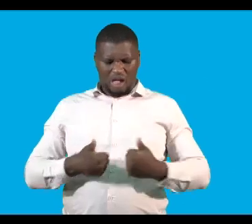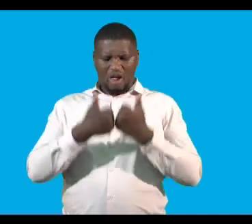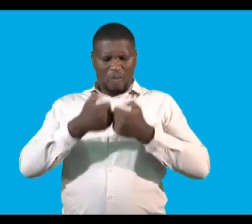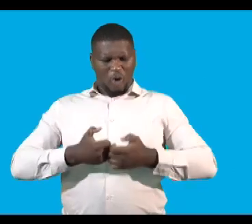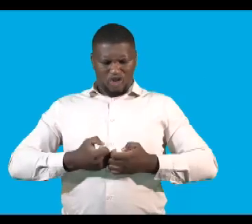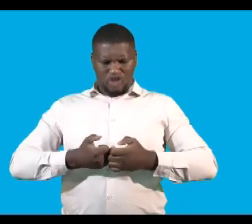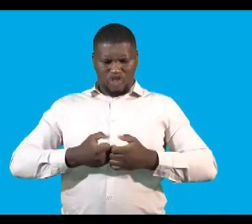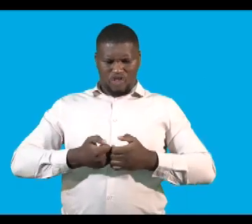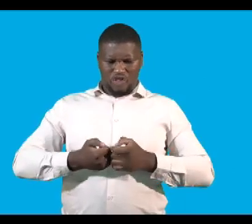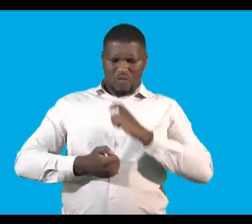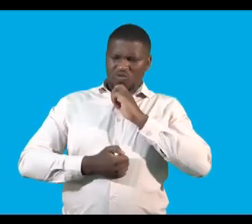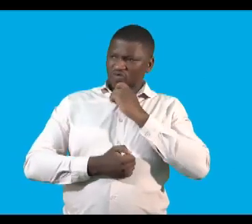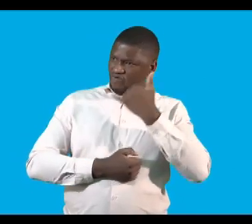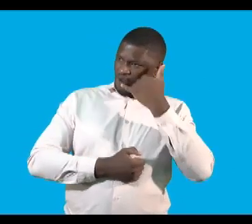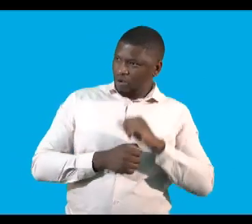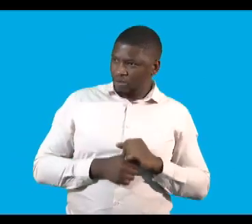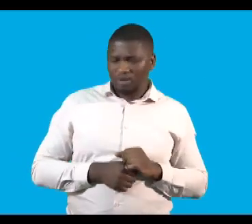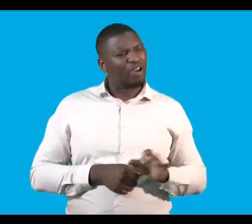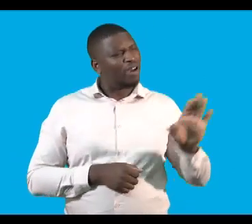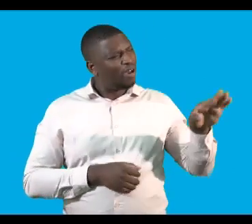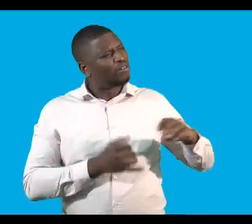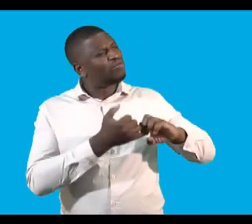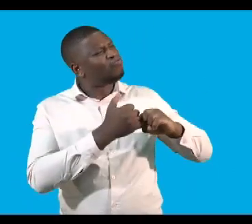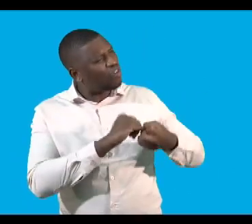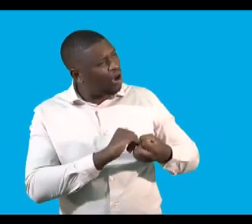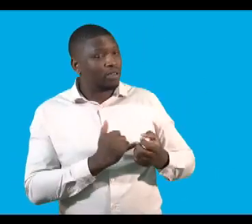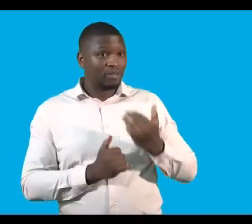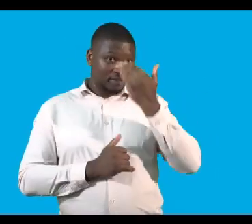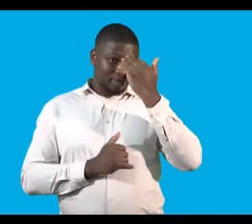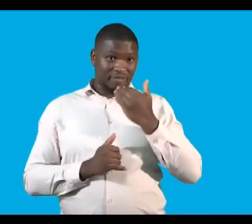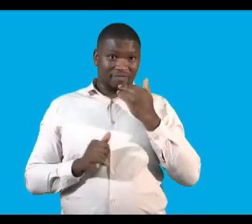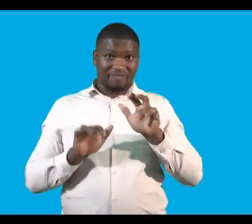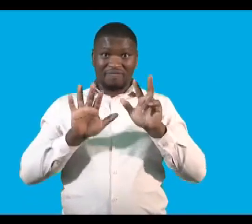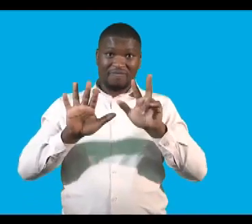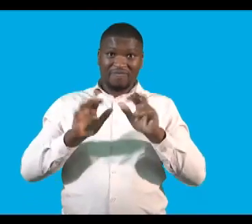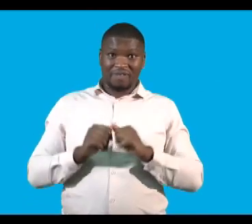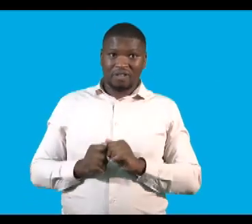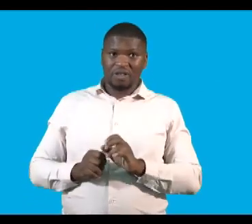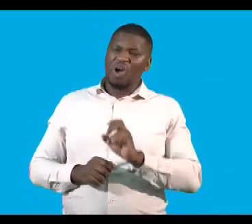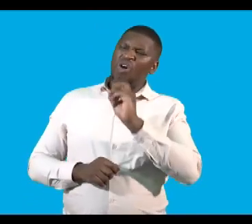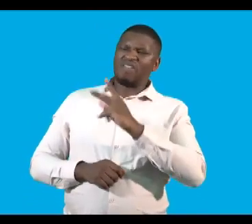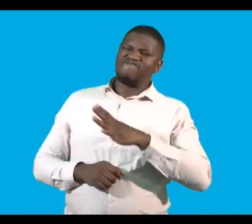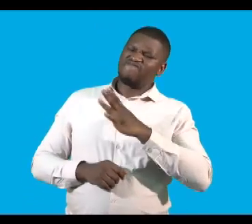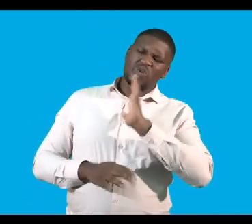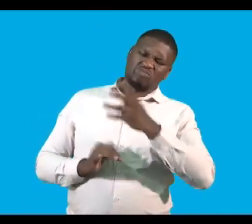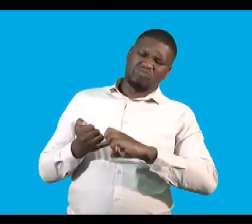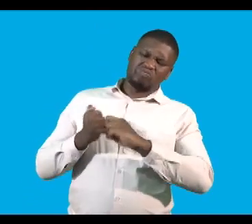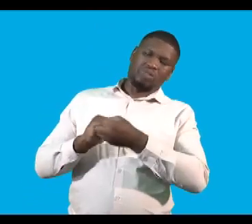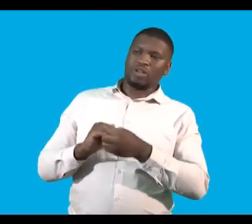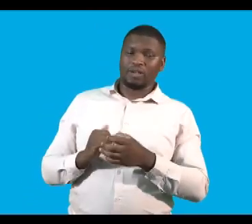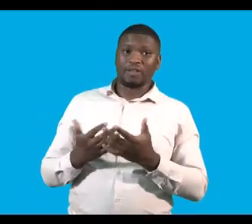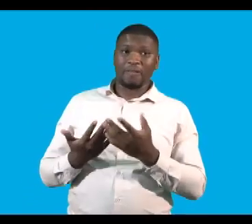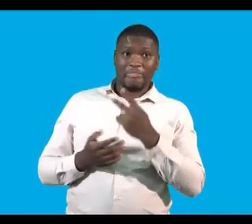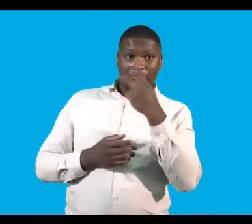Android. And Mother Anderson replies, just give it a try. In frame 8, Okay, fine, I'll try.